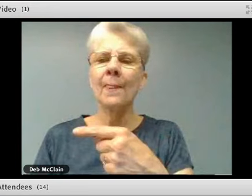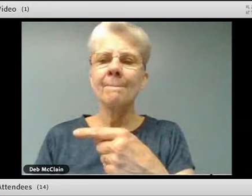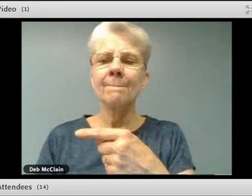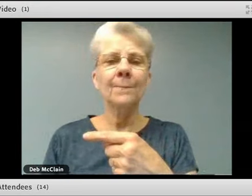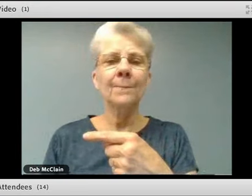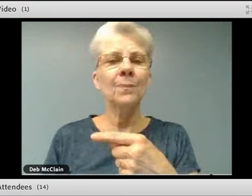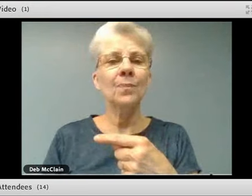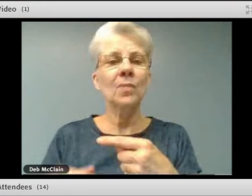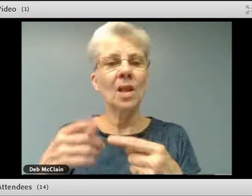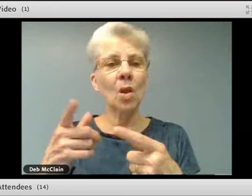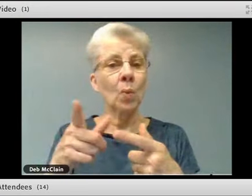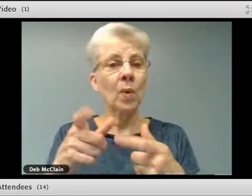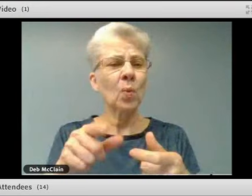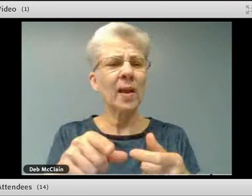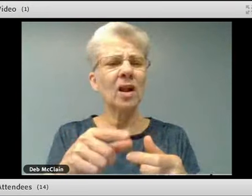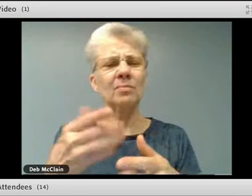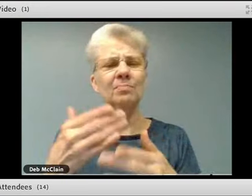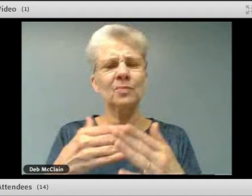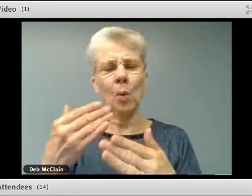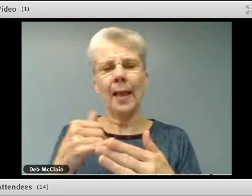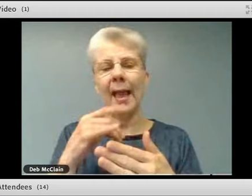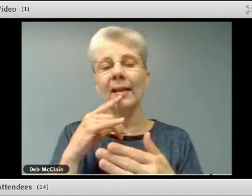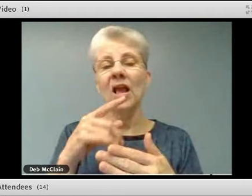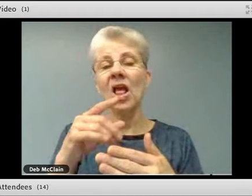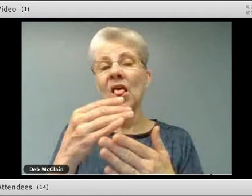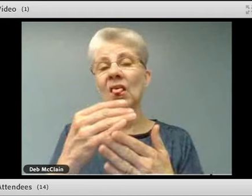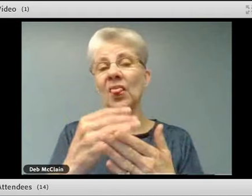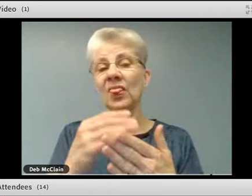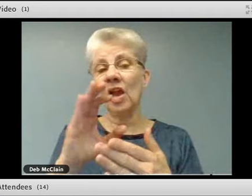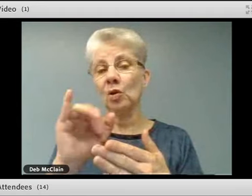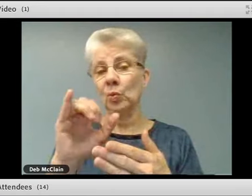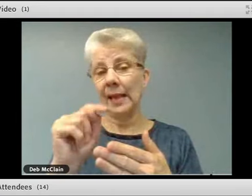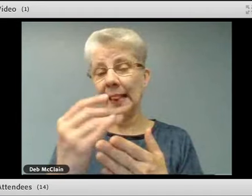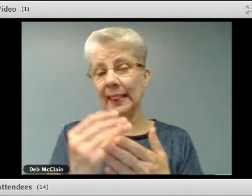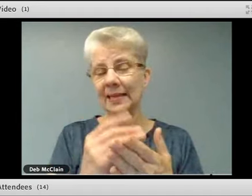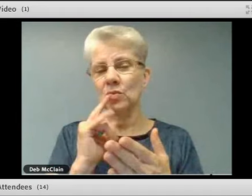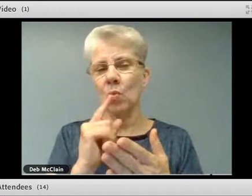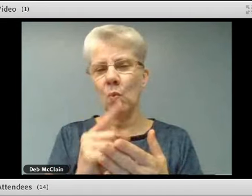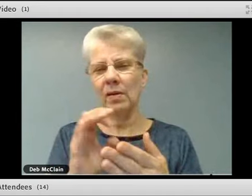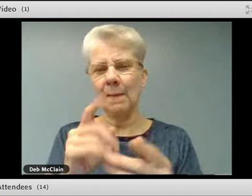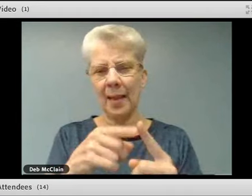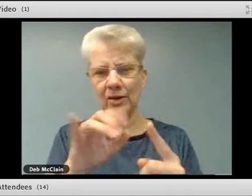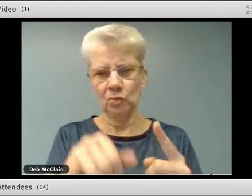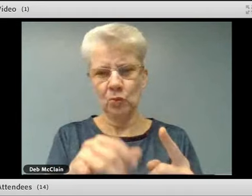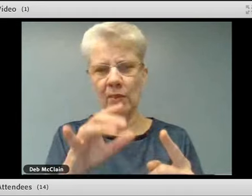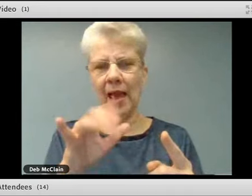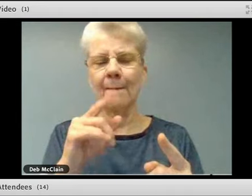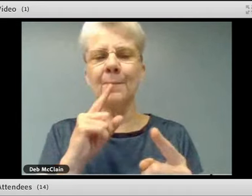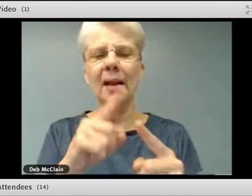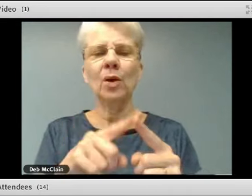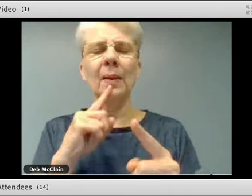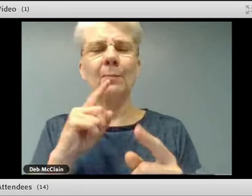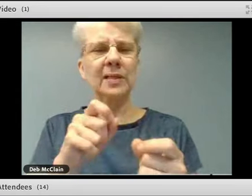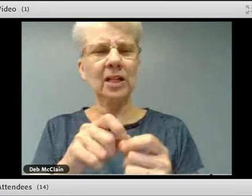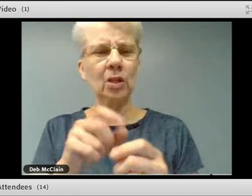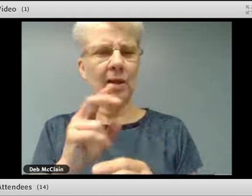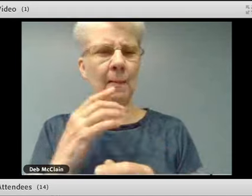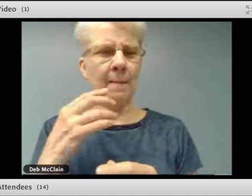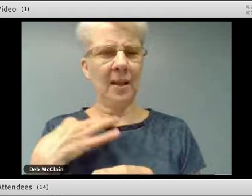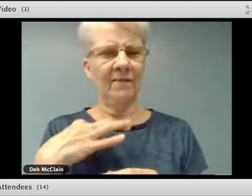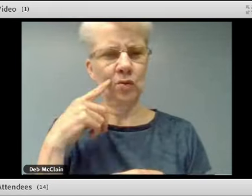So just real quick, the list feature will have, we'll come back to. This will be particularly useful